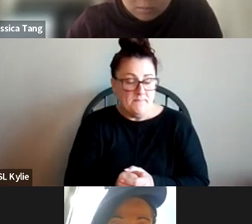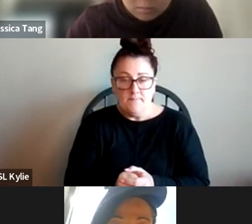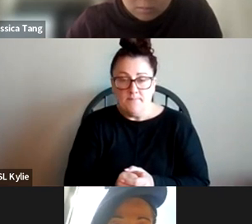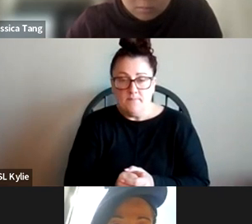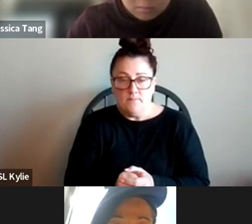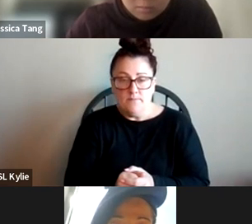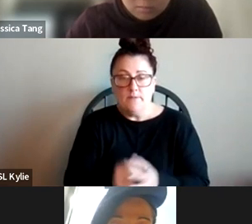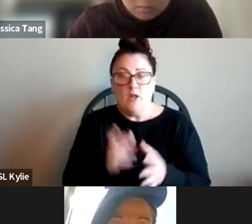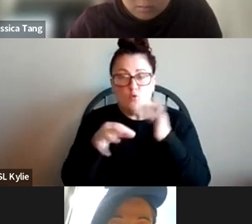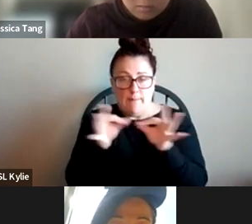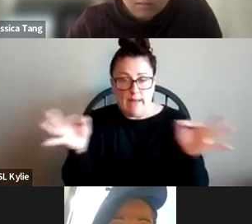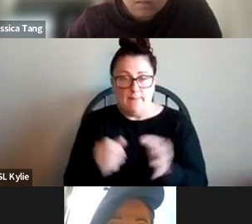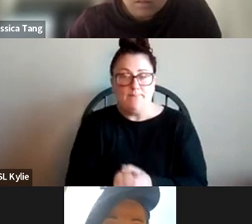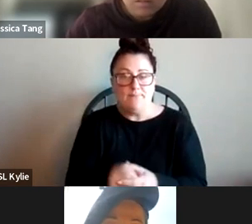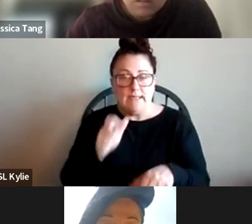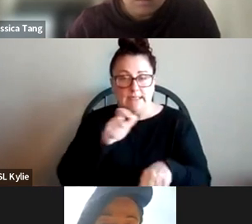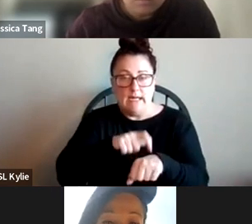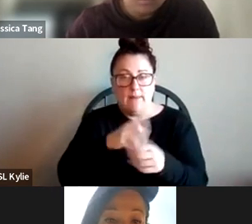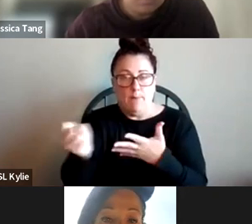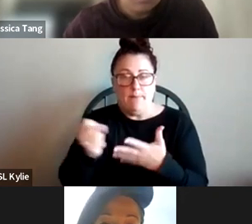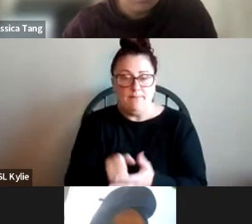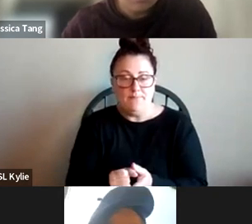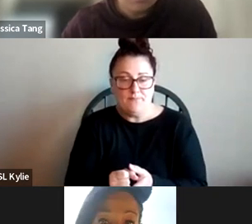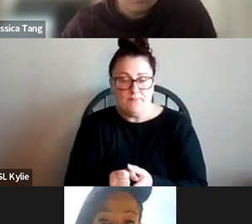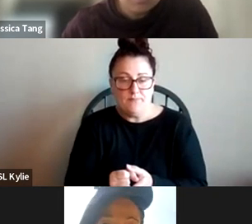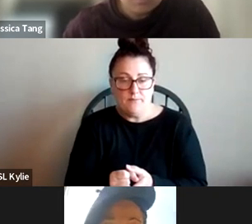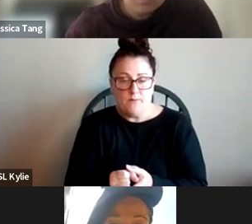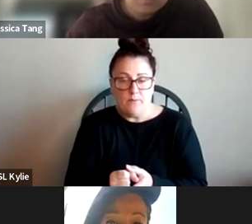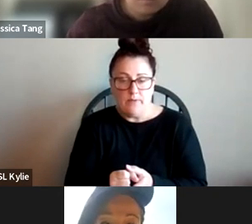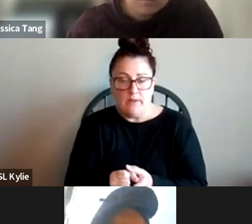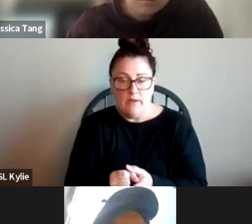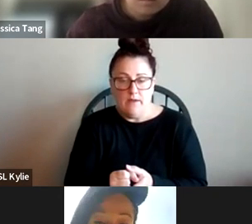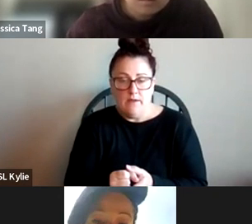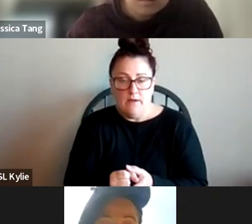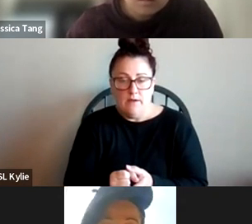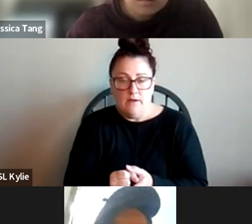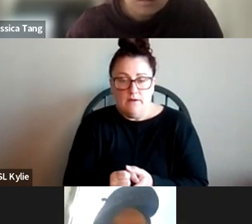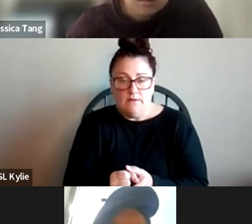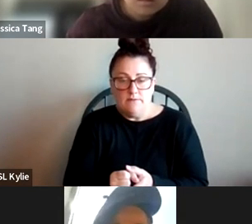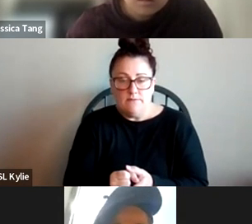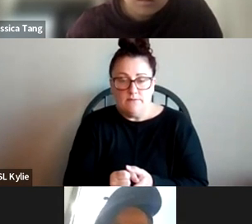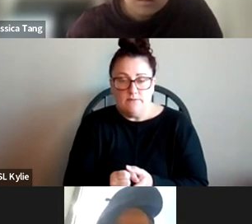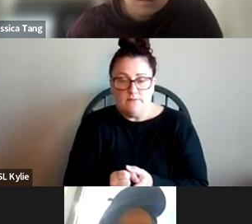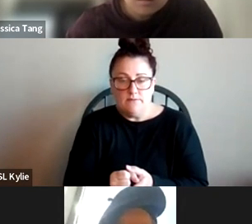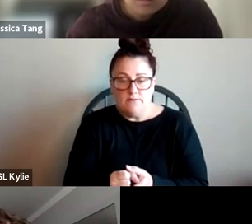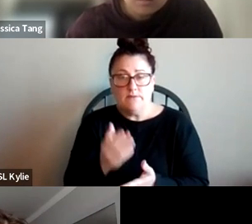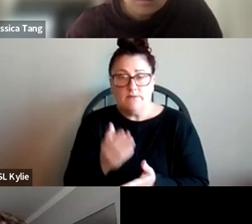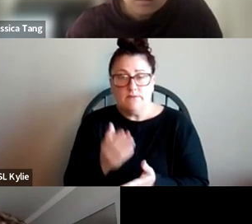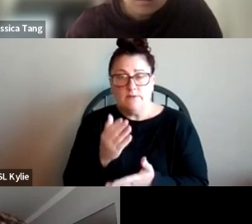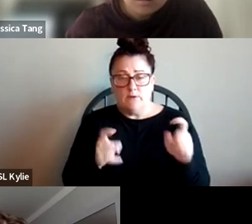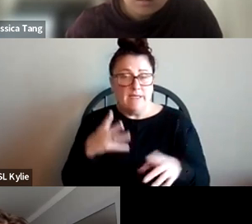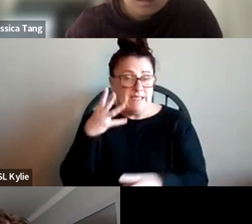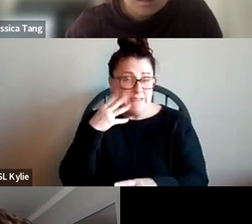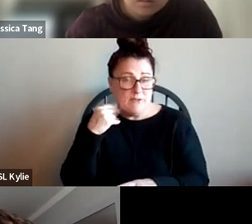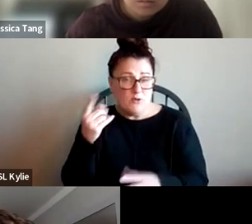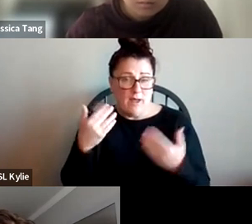Allison, if you could wrap up because your time is up and we have other hands, but thank you. Yeah, so just, I guess the last, I would just say some of the questions is, what experience